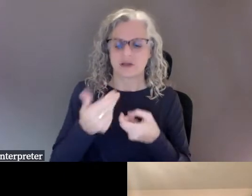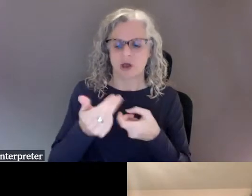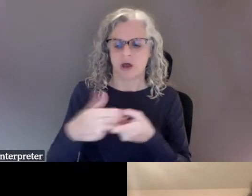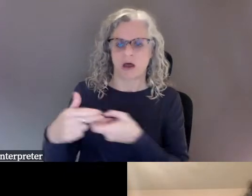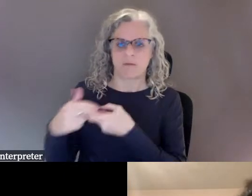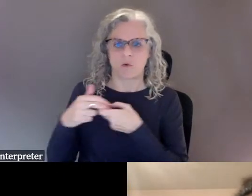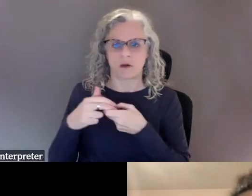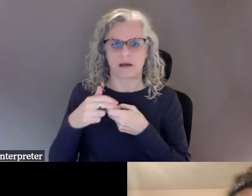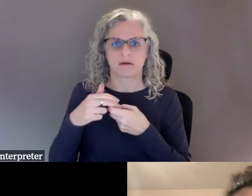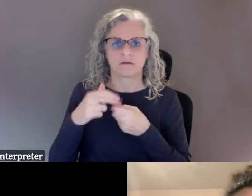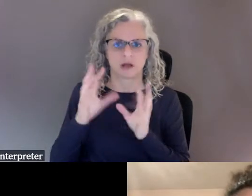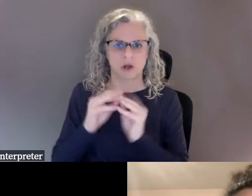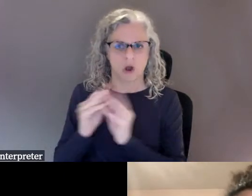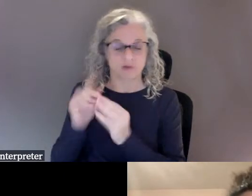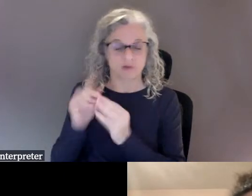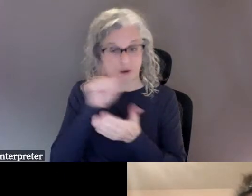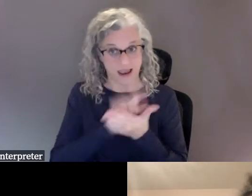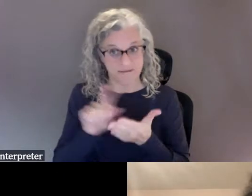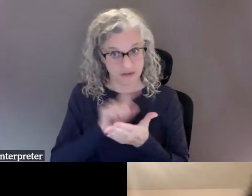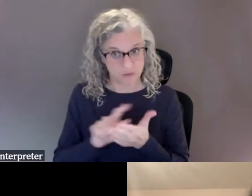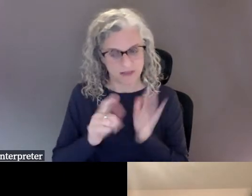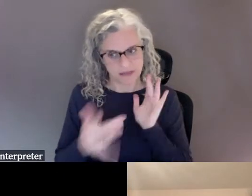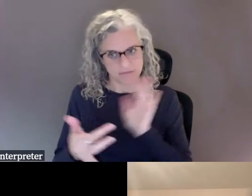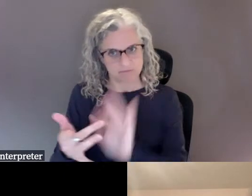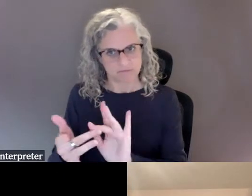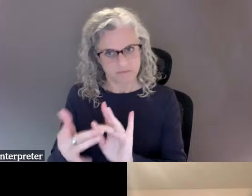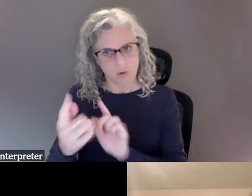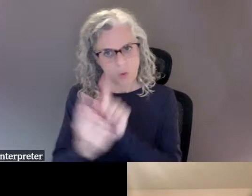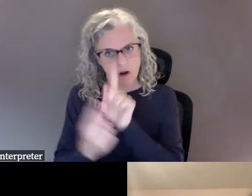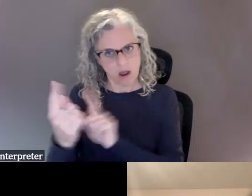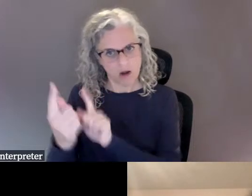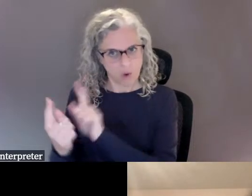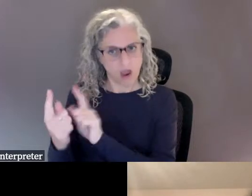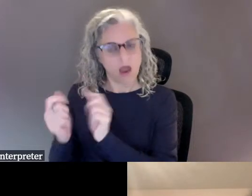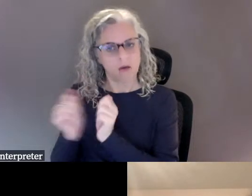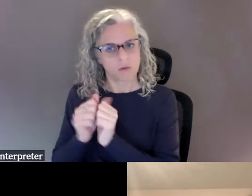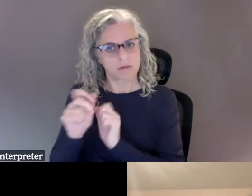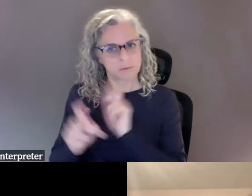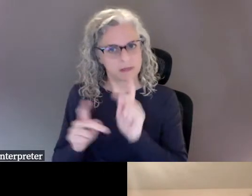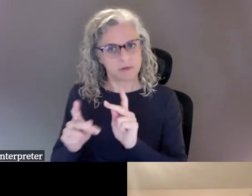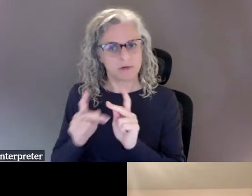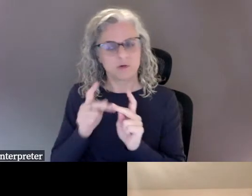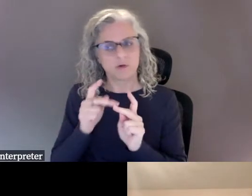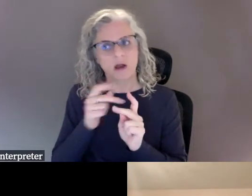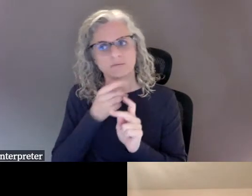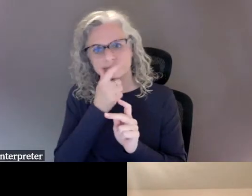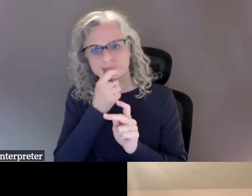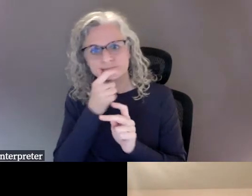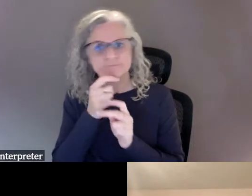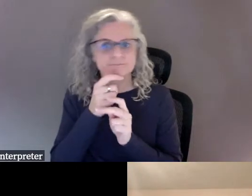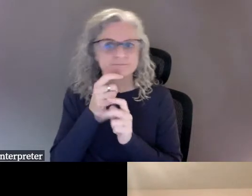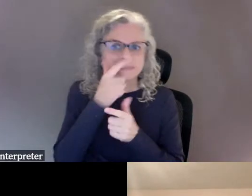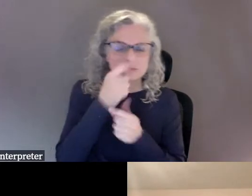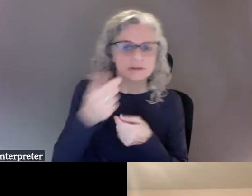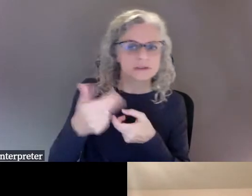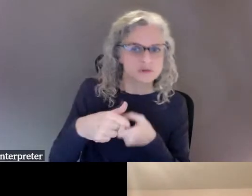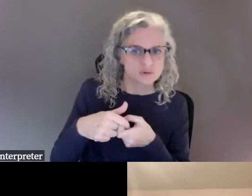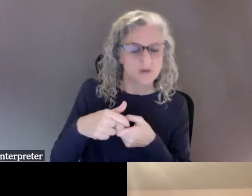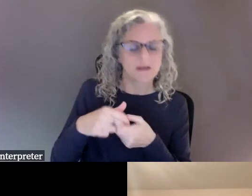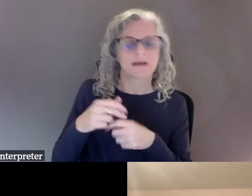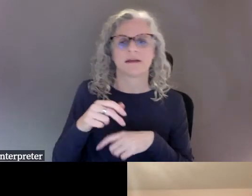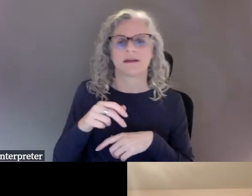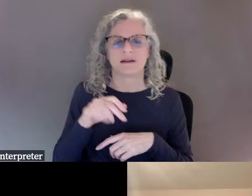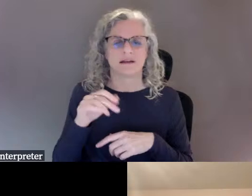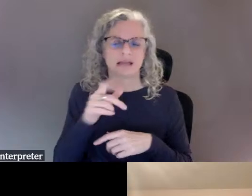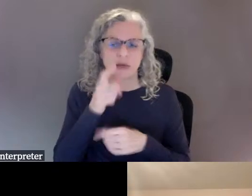week they have to reach out and set up a one-on-one with someone who's interested in our campaign, people who've signed up on the job form like you all just